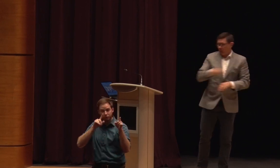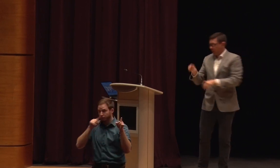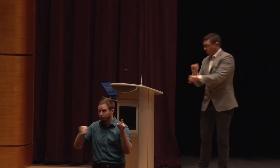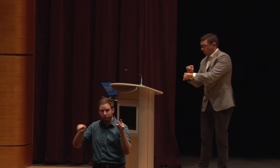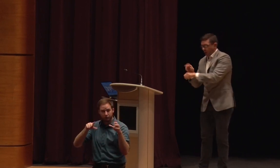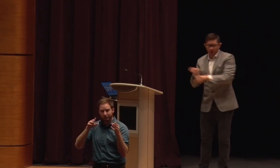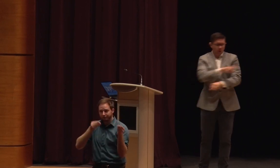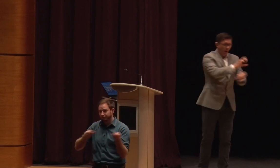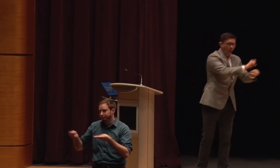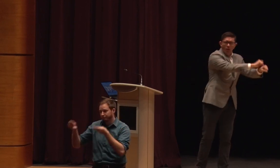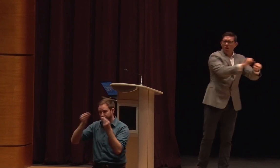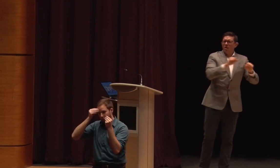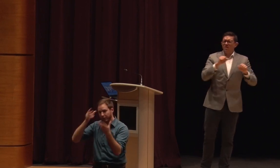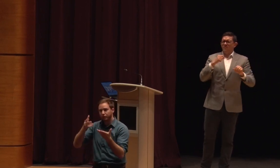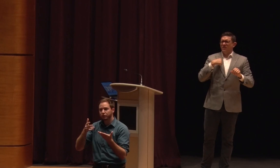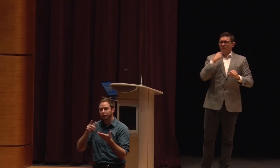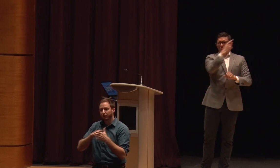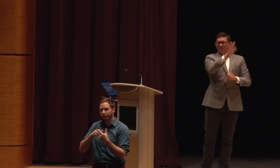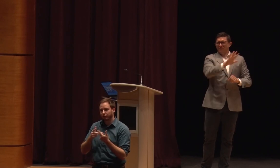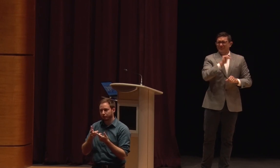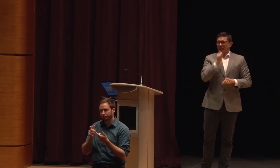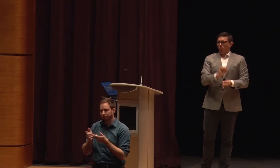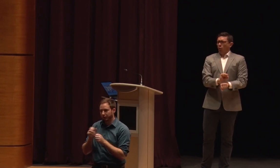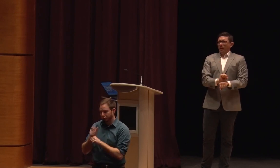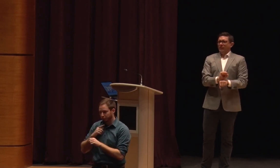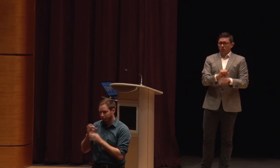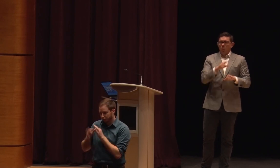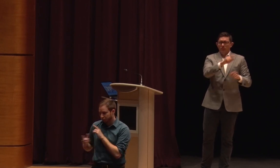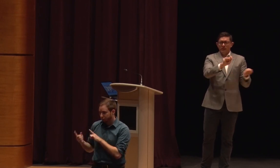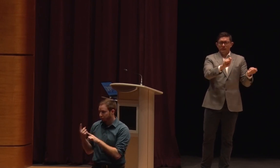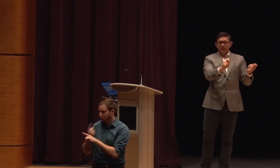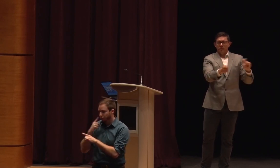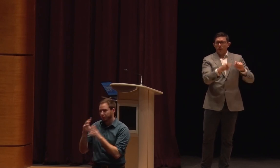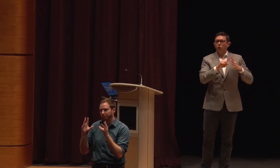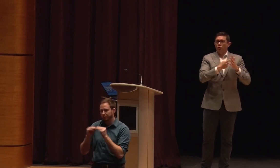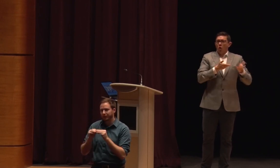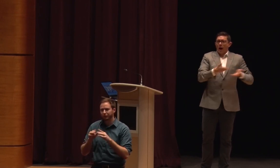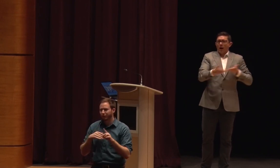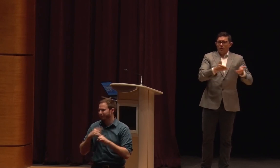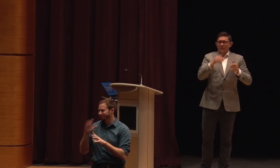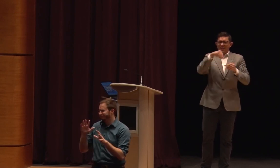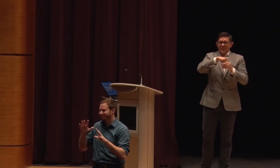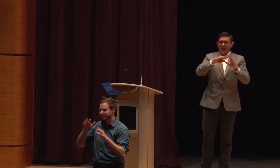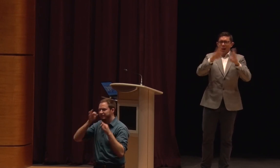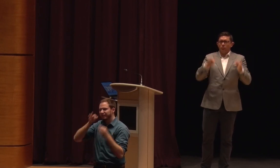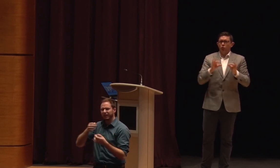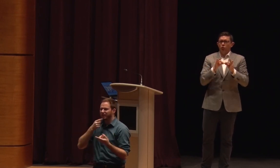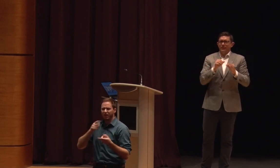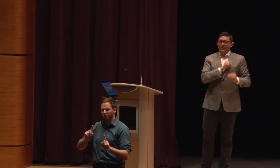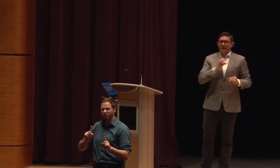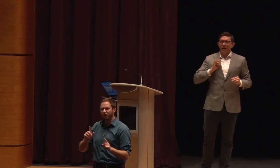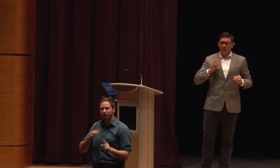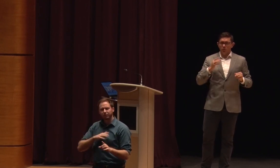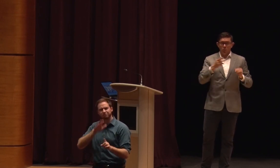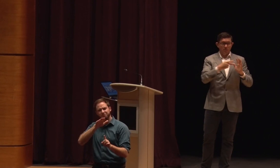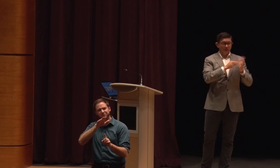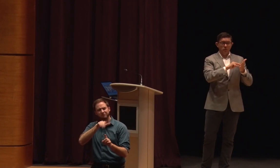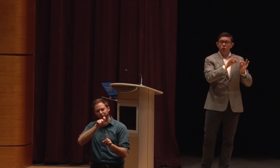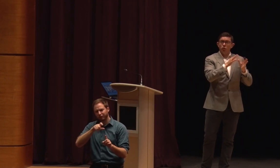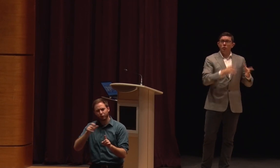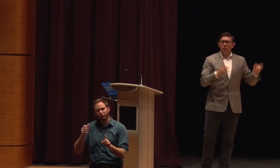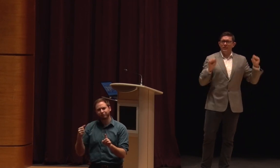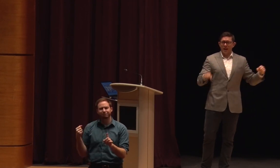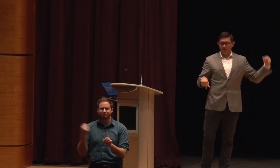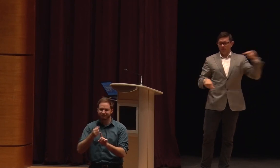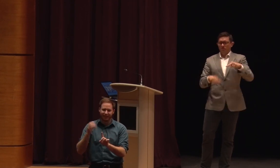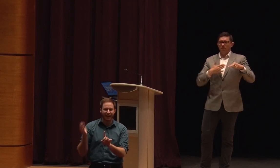and also acquiring my interpreters for the meetings. So I told them that didn't work and changed to hiring an in-house interpreter